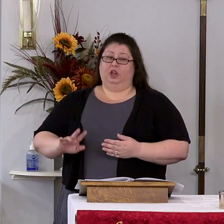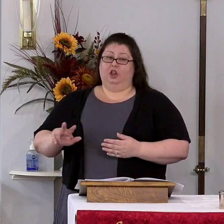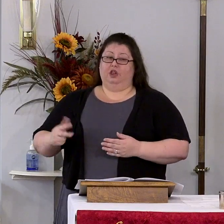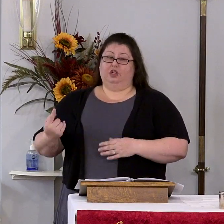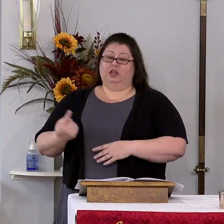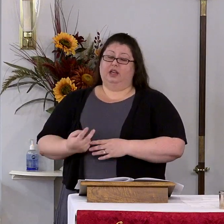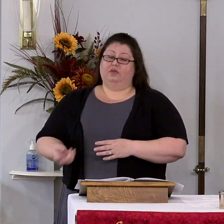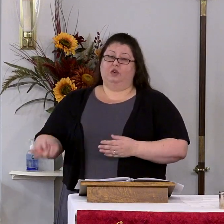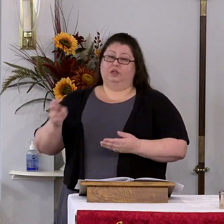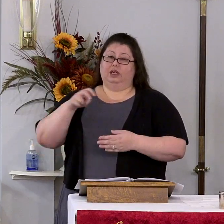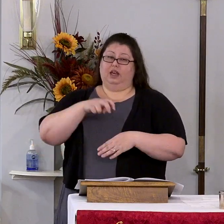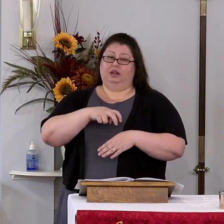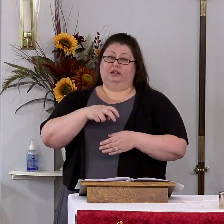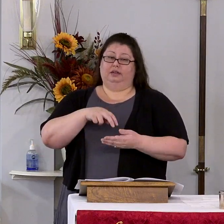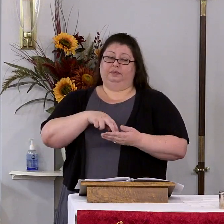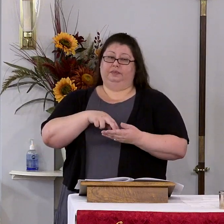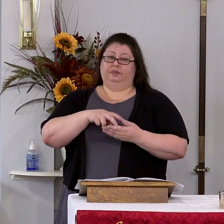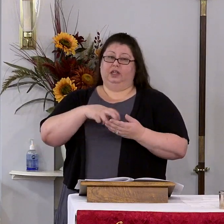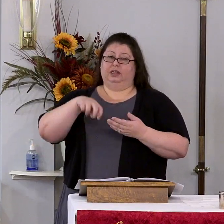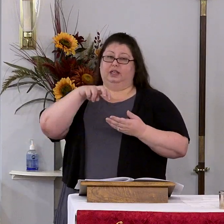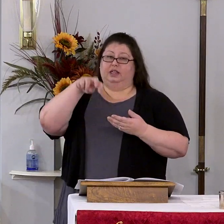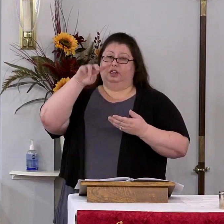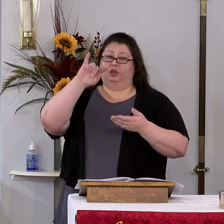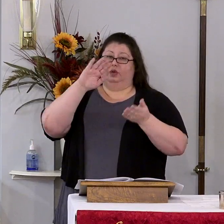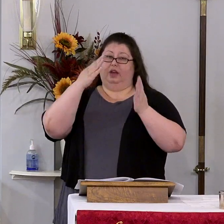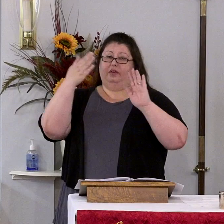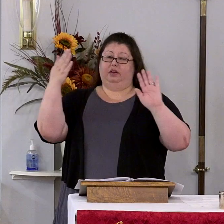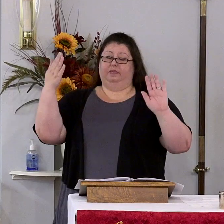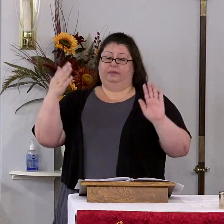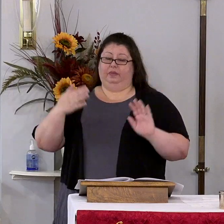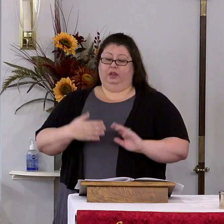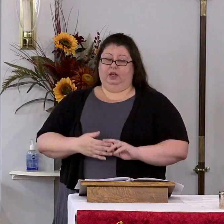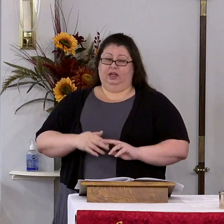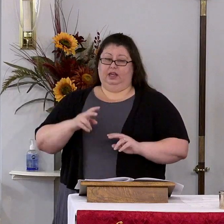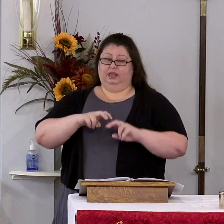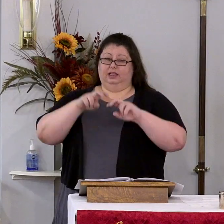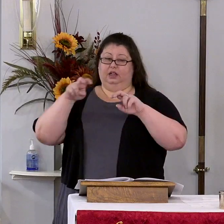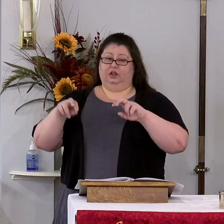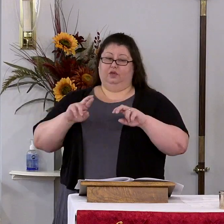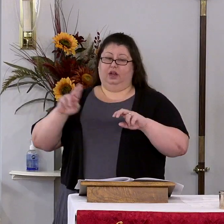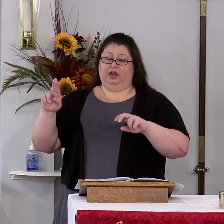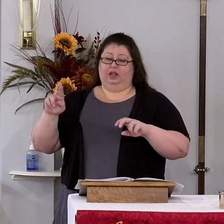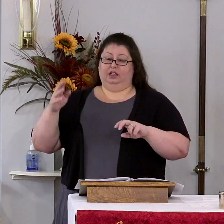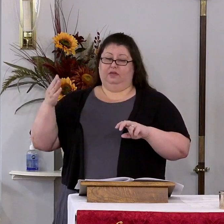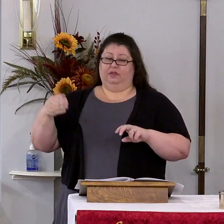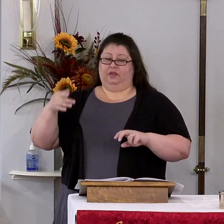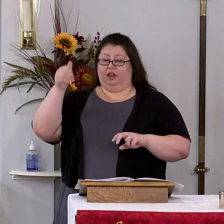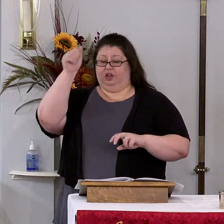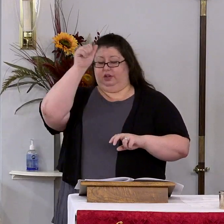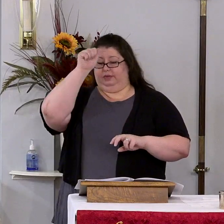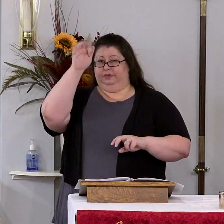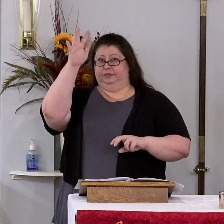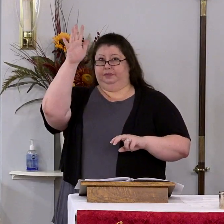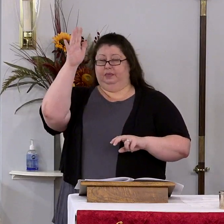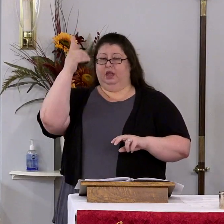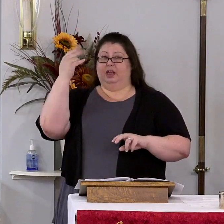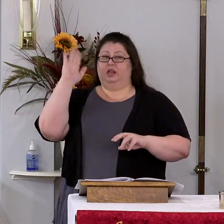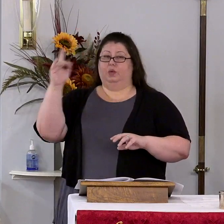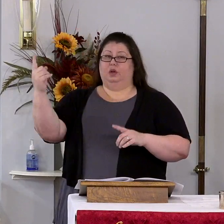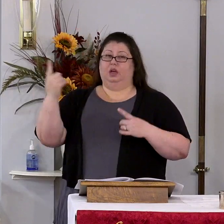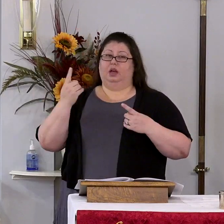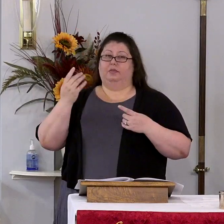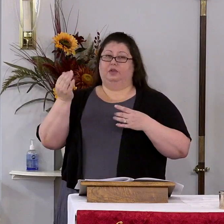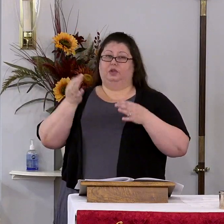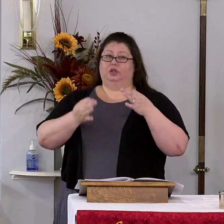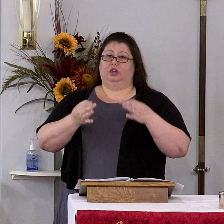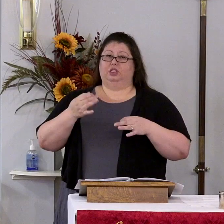On the third day he rose again. He ascended into heaven. He is seated at the right hand of the Father, and he will